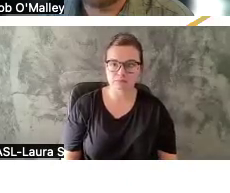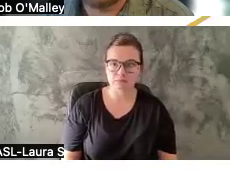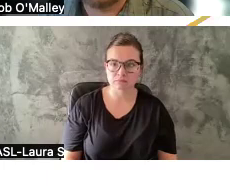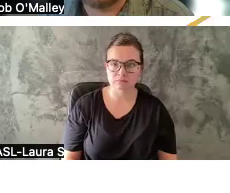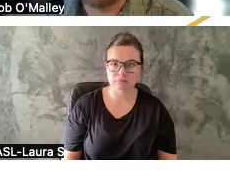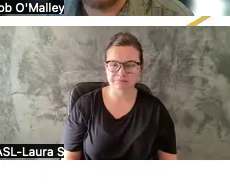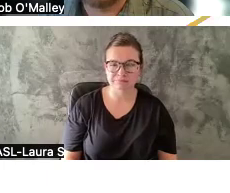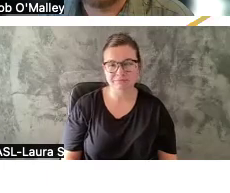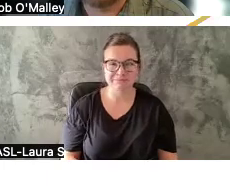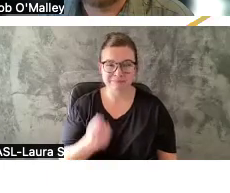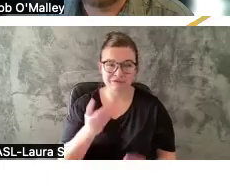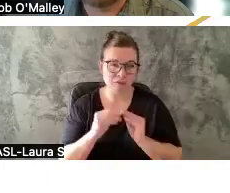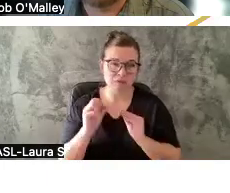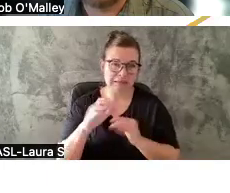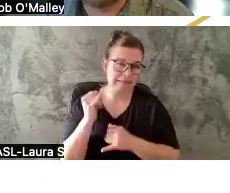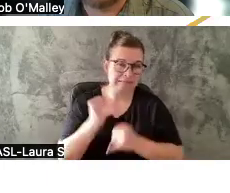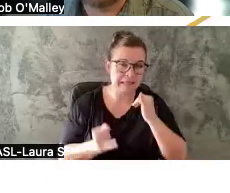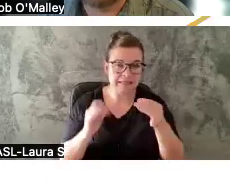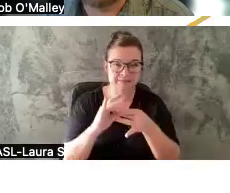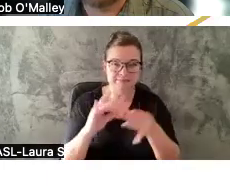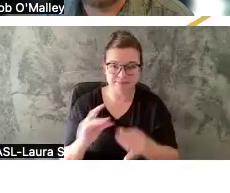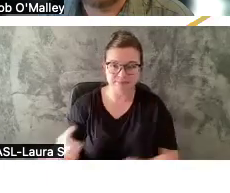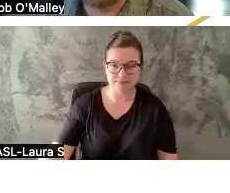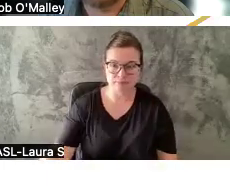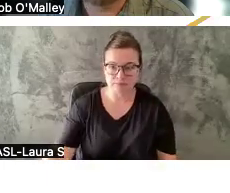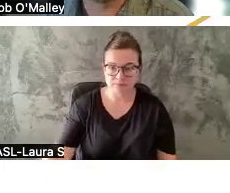Just a few more seconds. Any final thoughts?